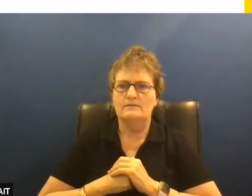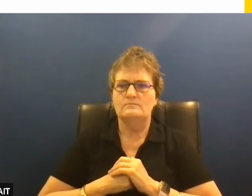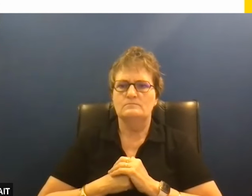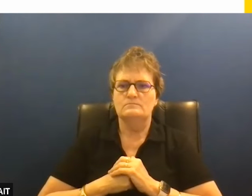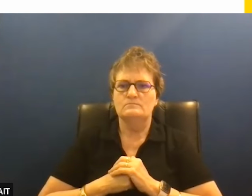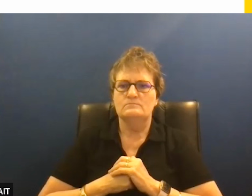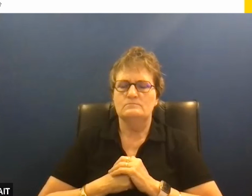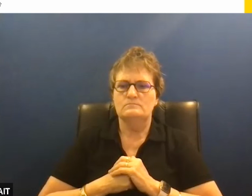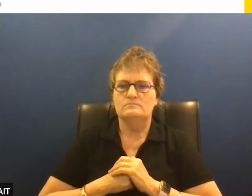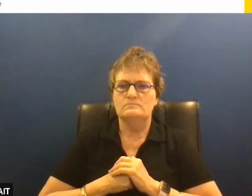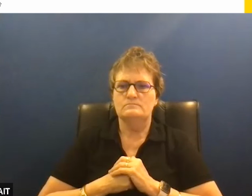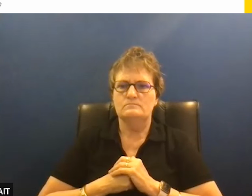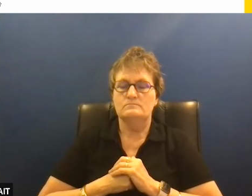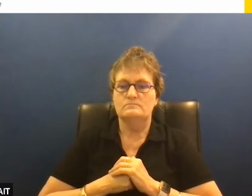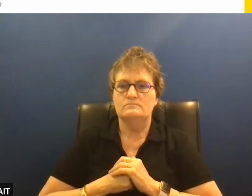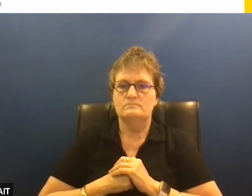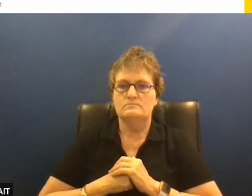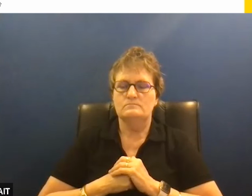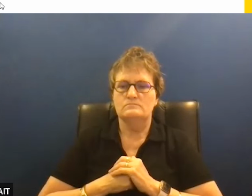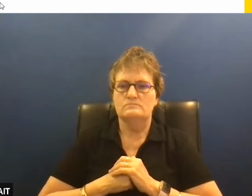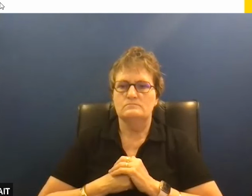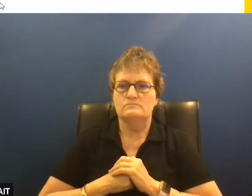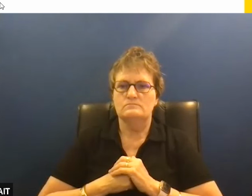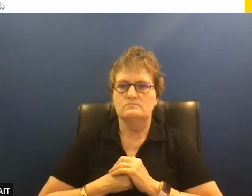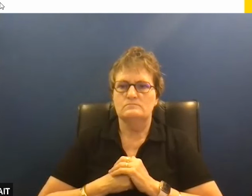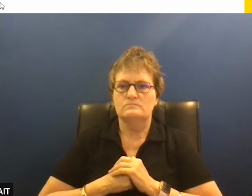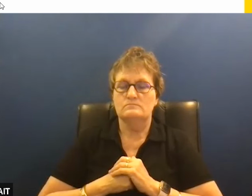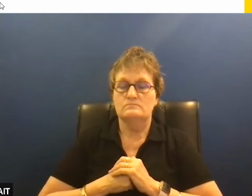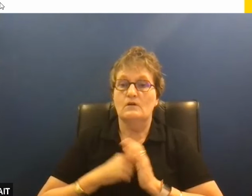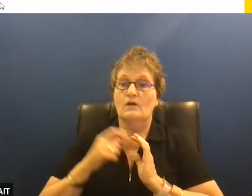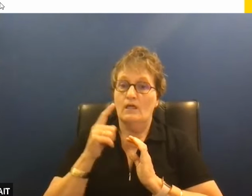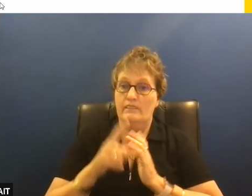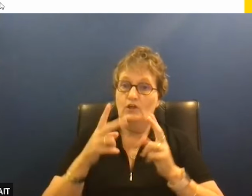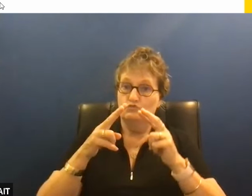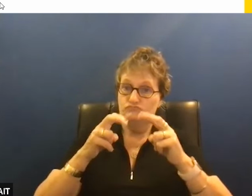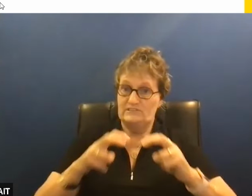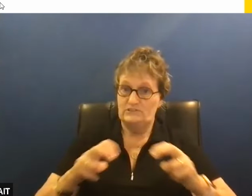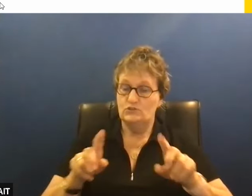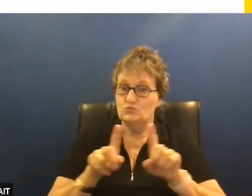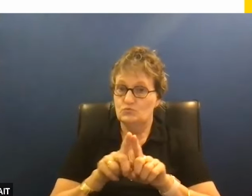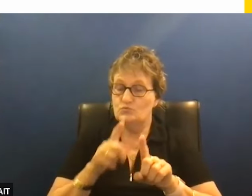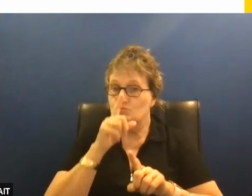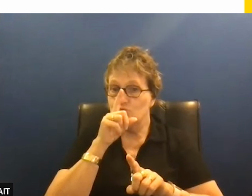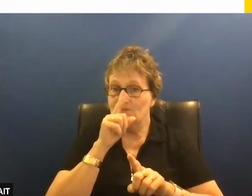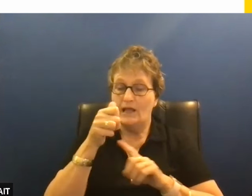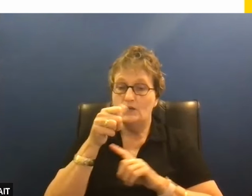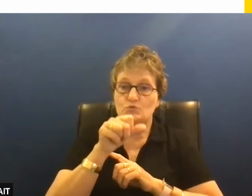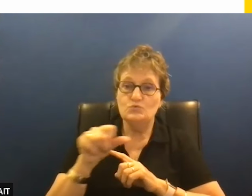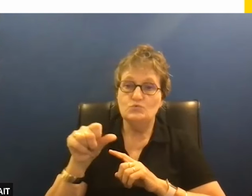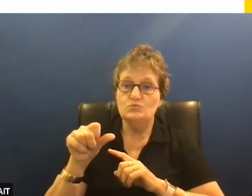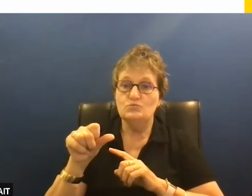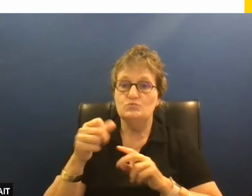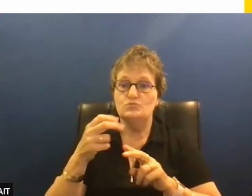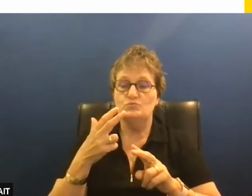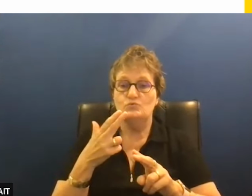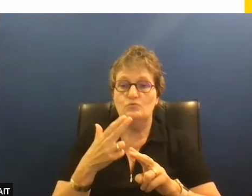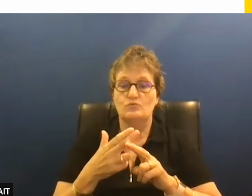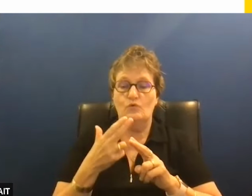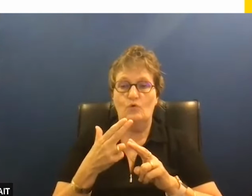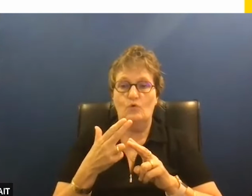And as for this research is also can be used as part of